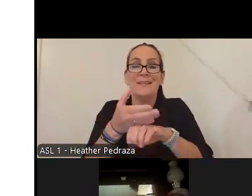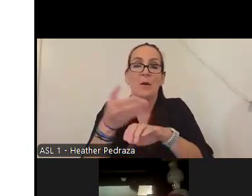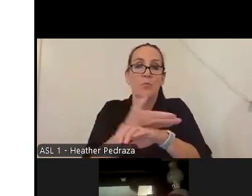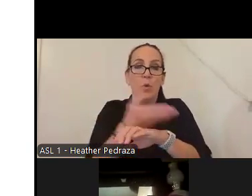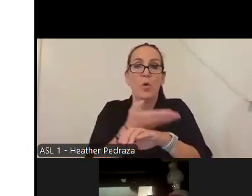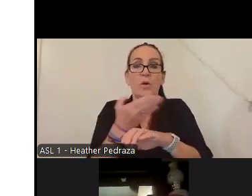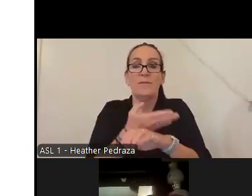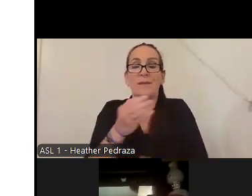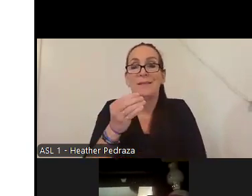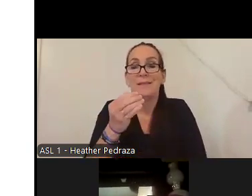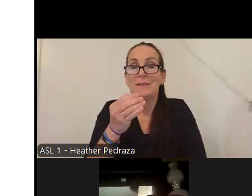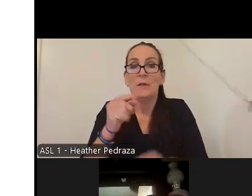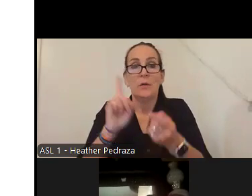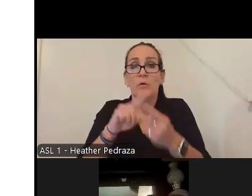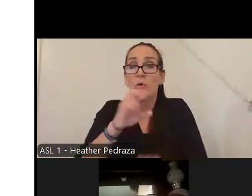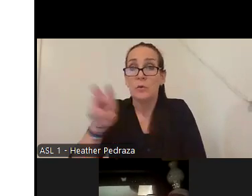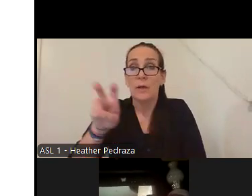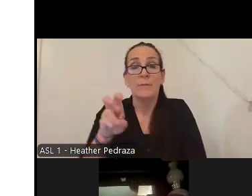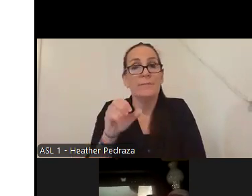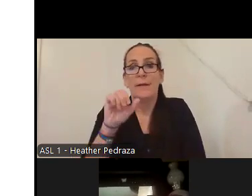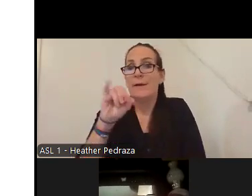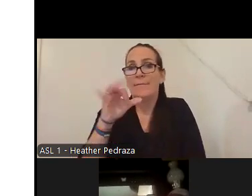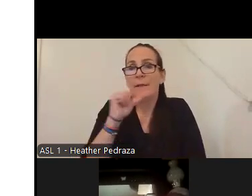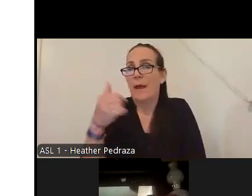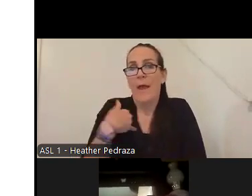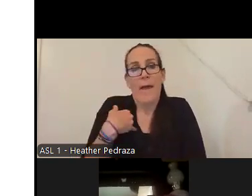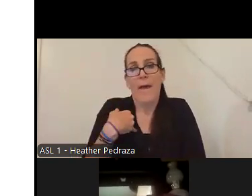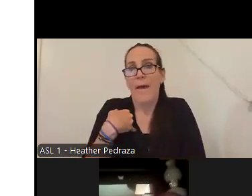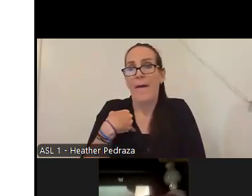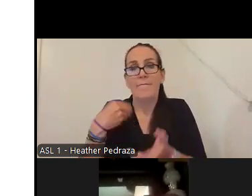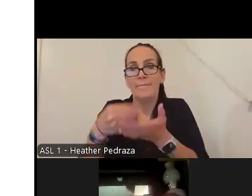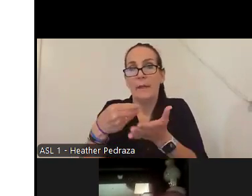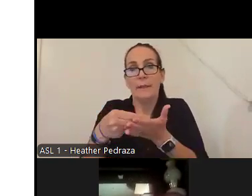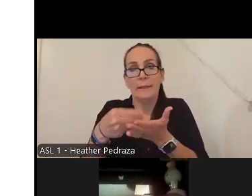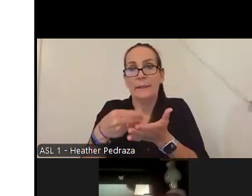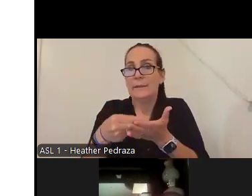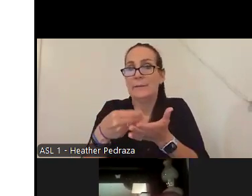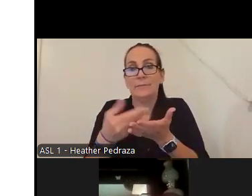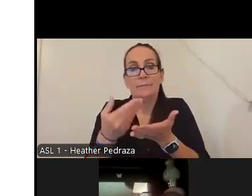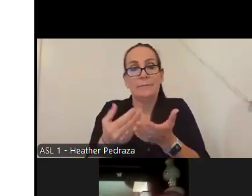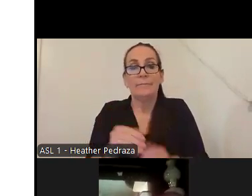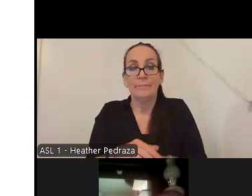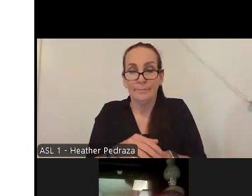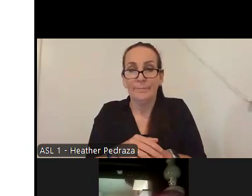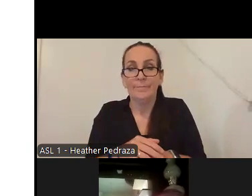if the costs to deliver those improvements are entirely unknown, as they have